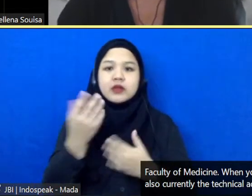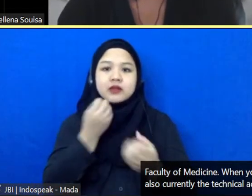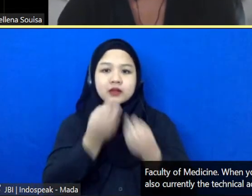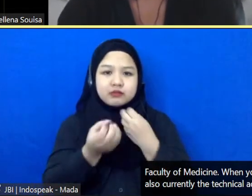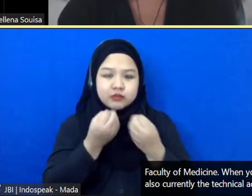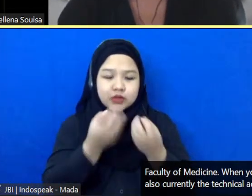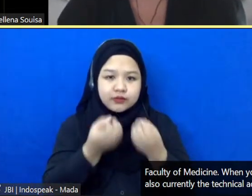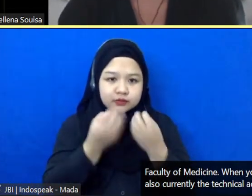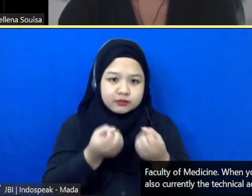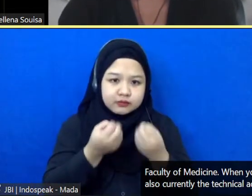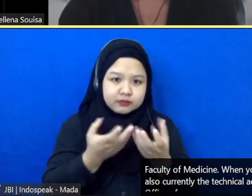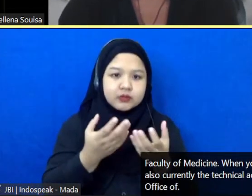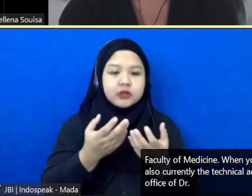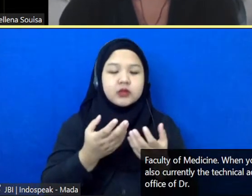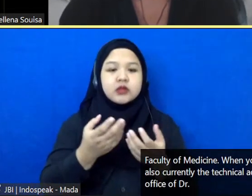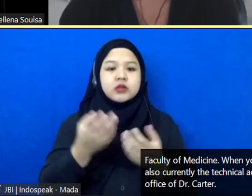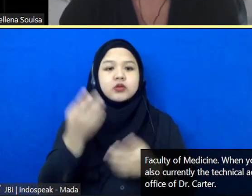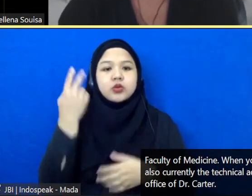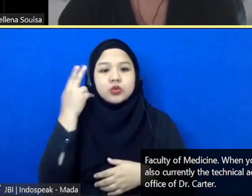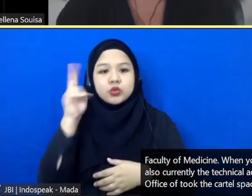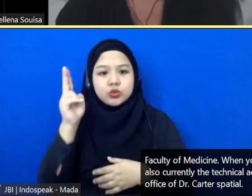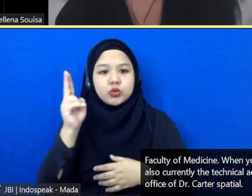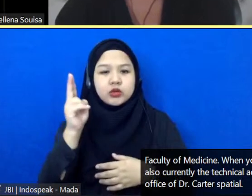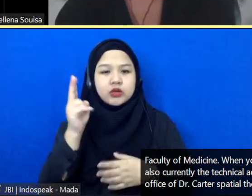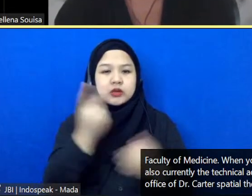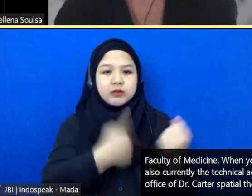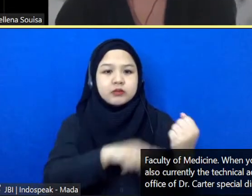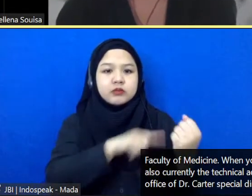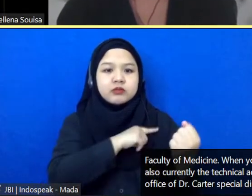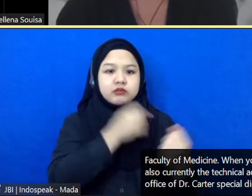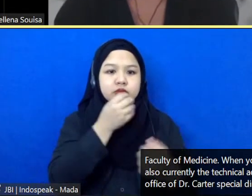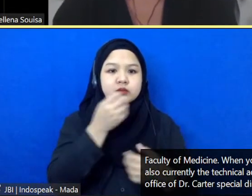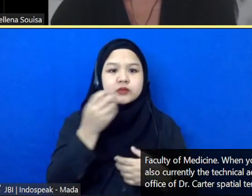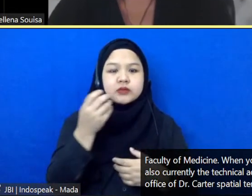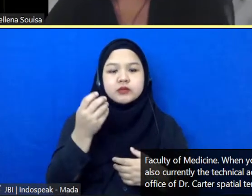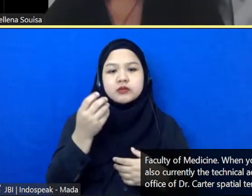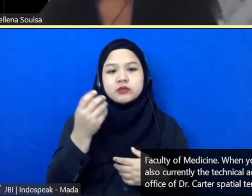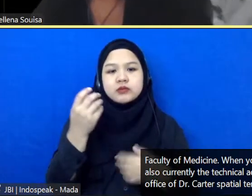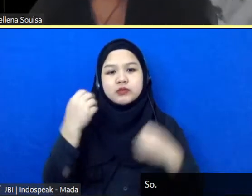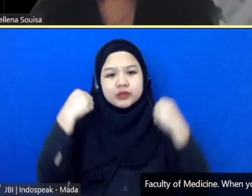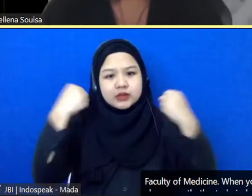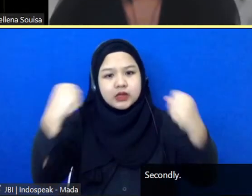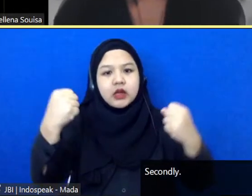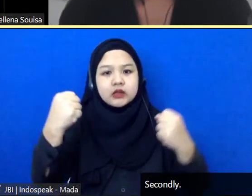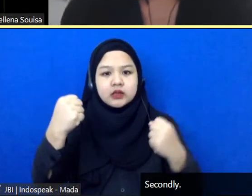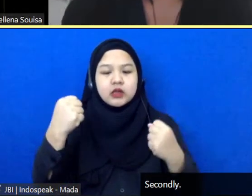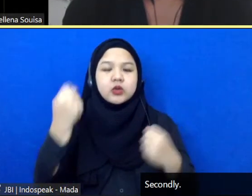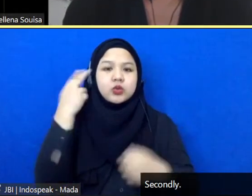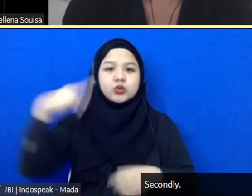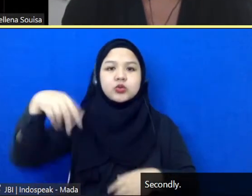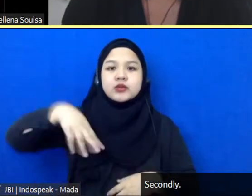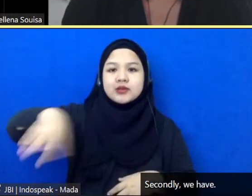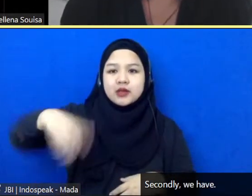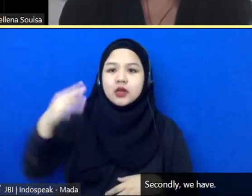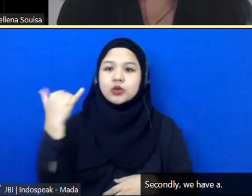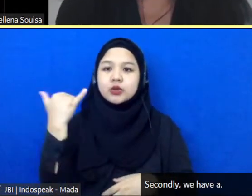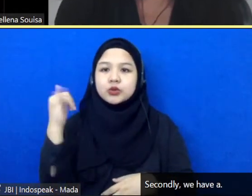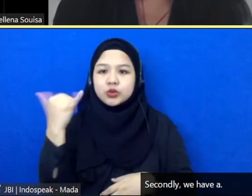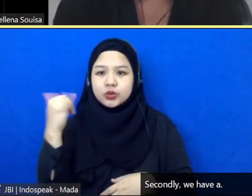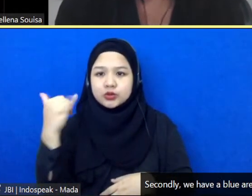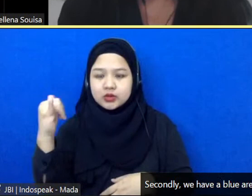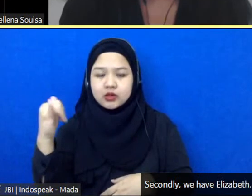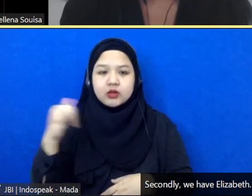Health Office of Yogyakarta Special Territory Province. Secondly, we have Ibu